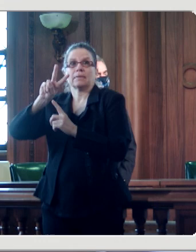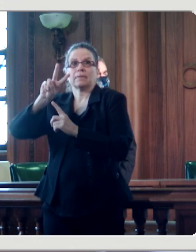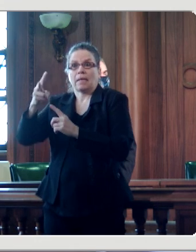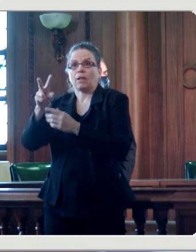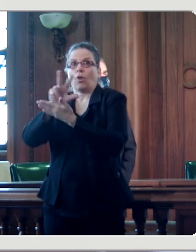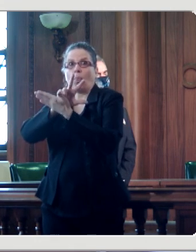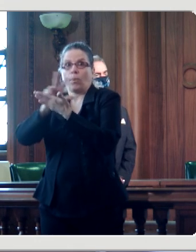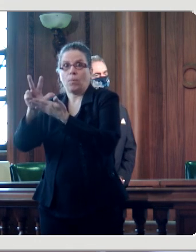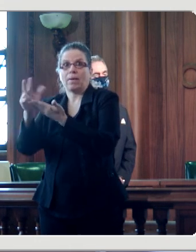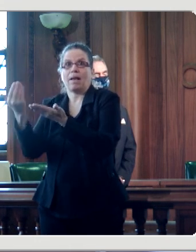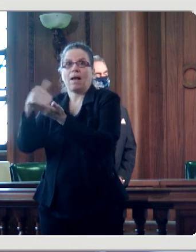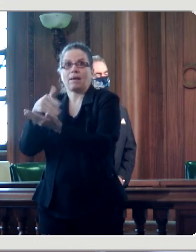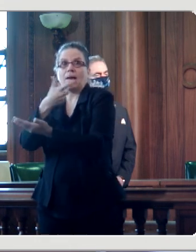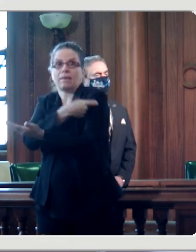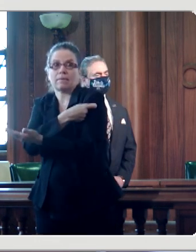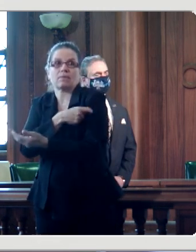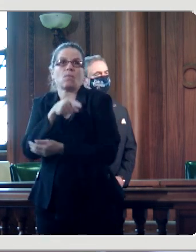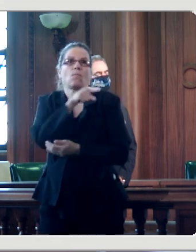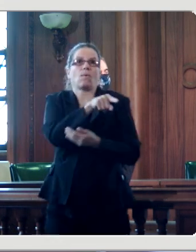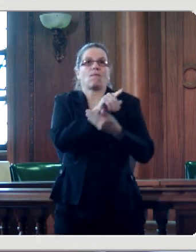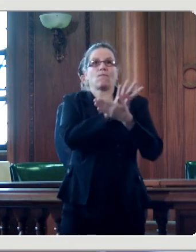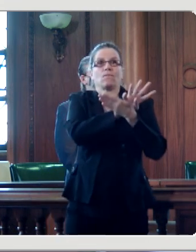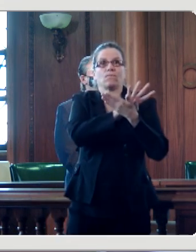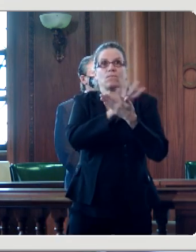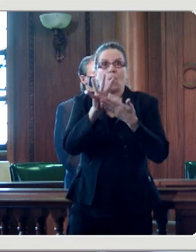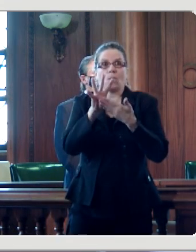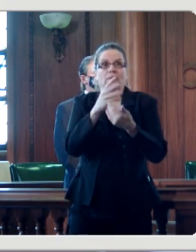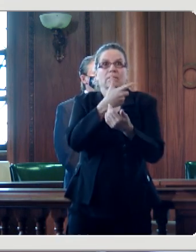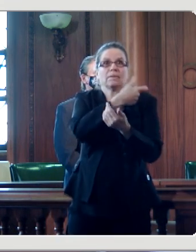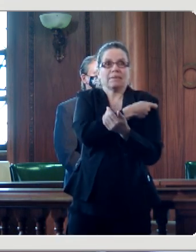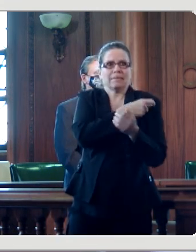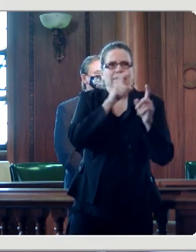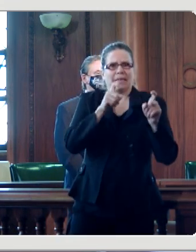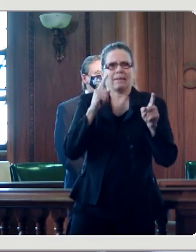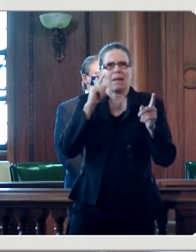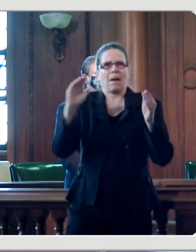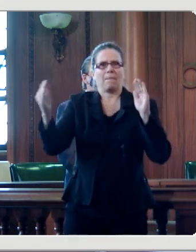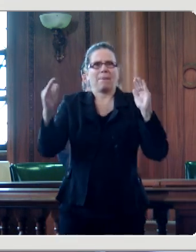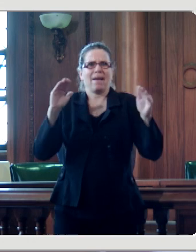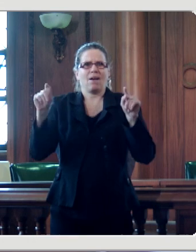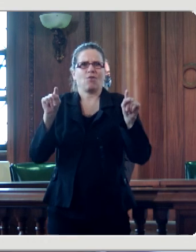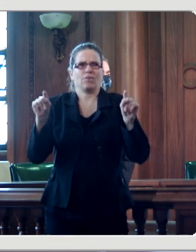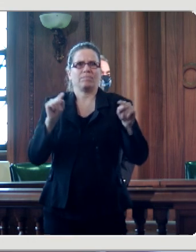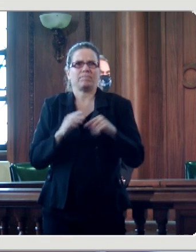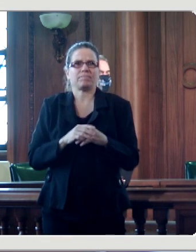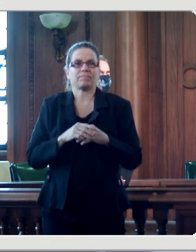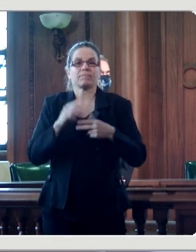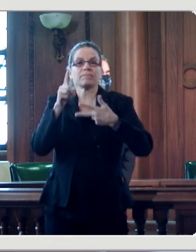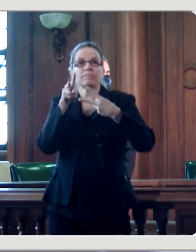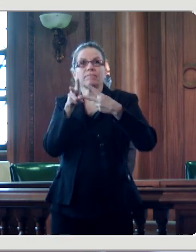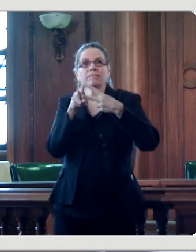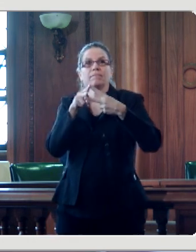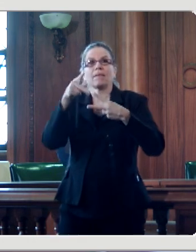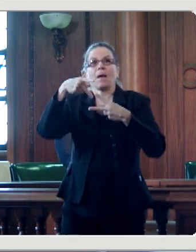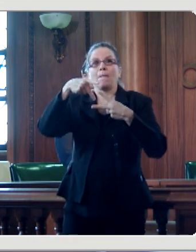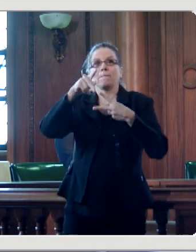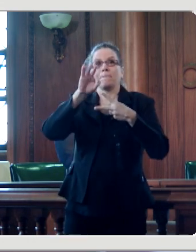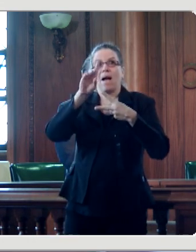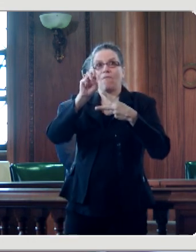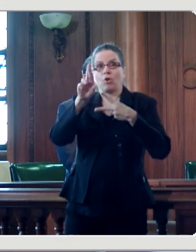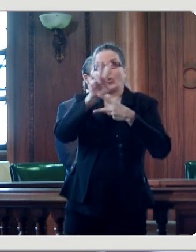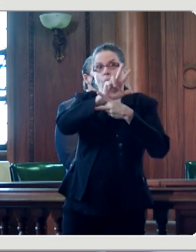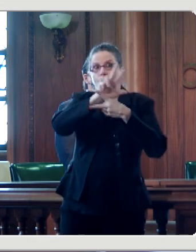vaccine and then wait to see if we're going to get the second dose timely is not advisable, because